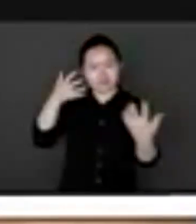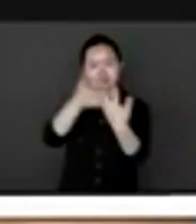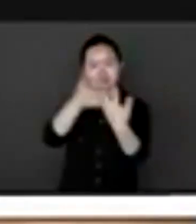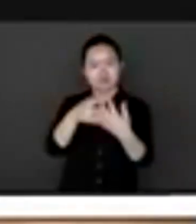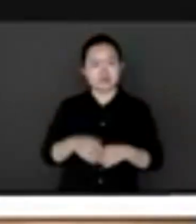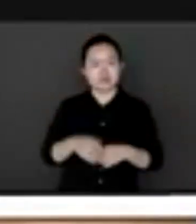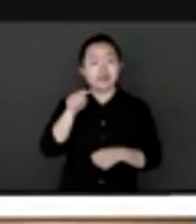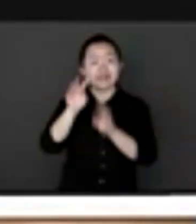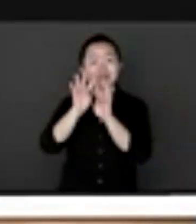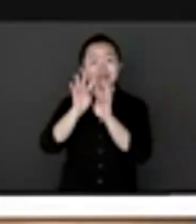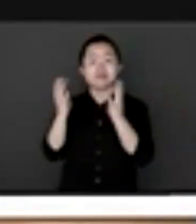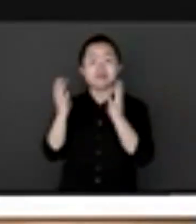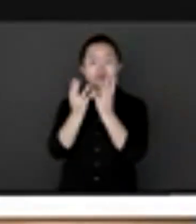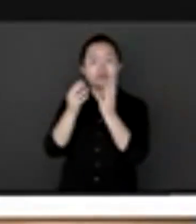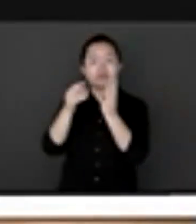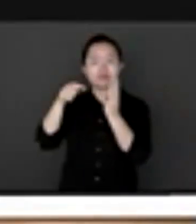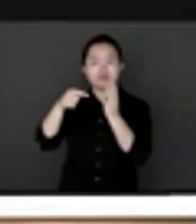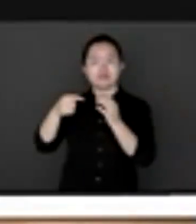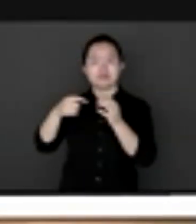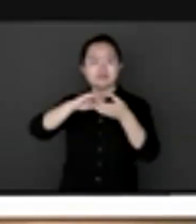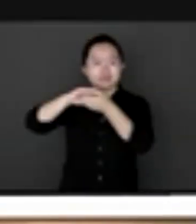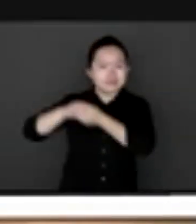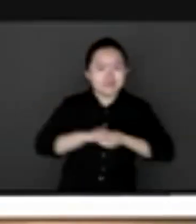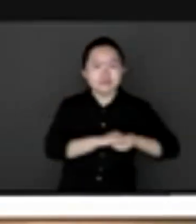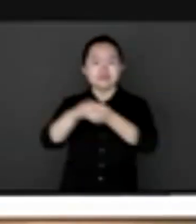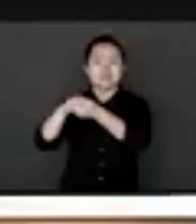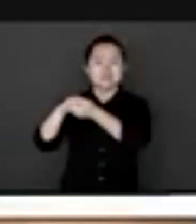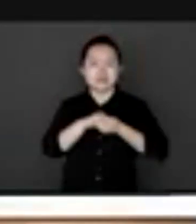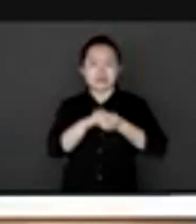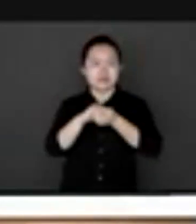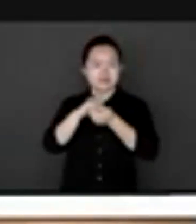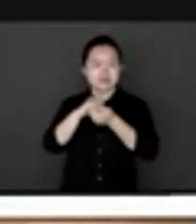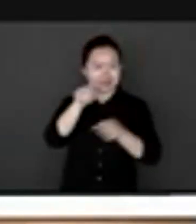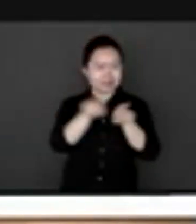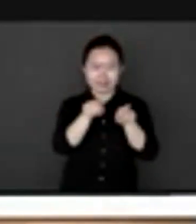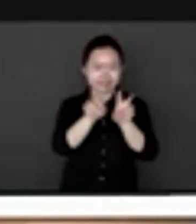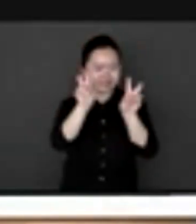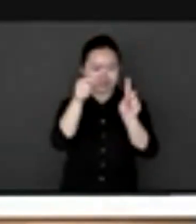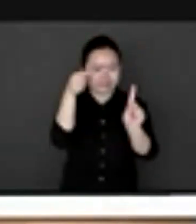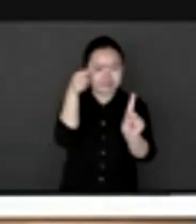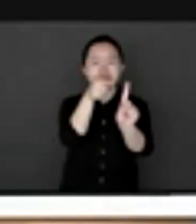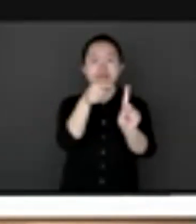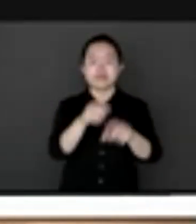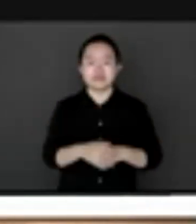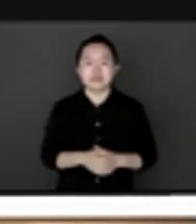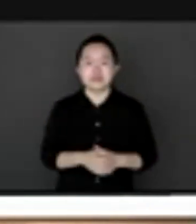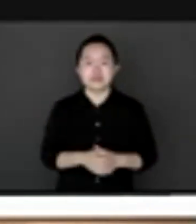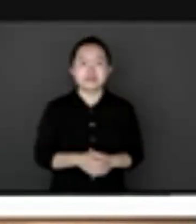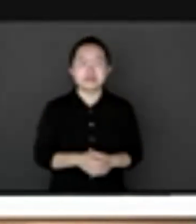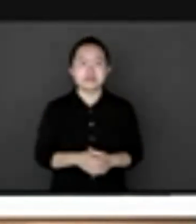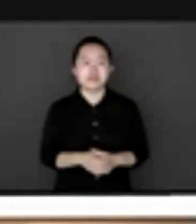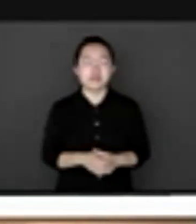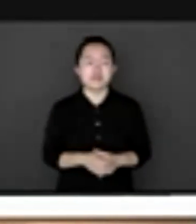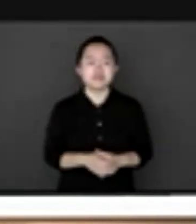this? Because it was kind of, you know, an impulse coming in that allowed us to actually, you know,